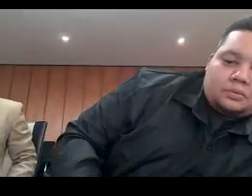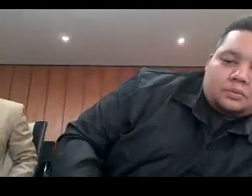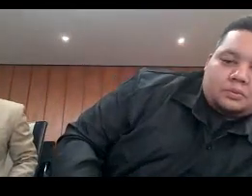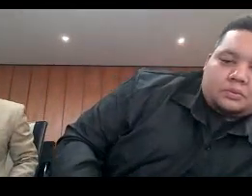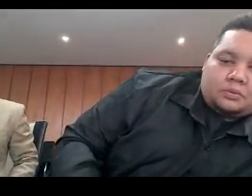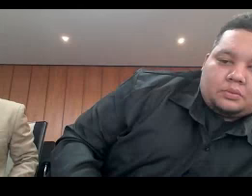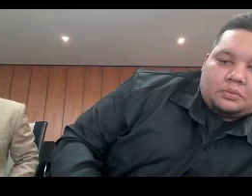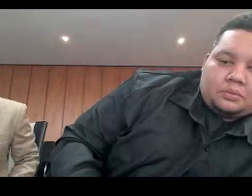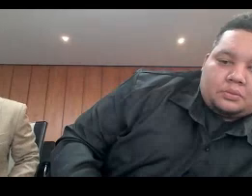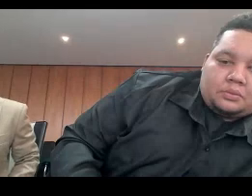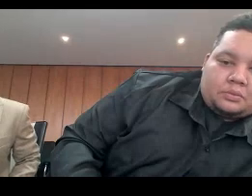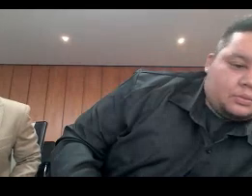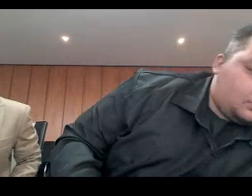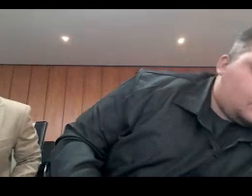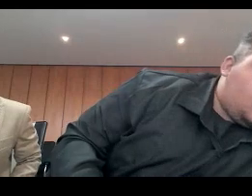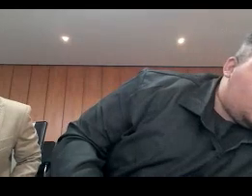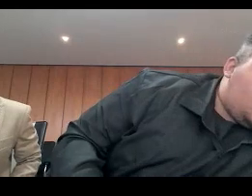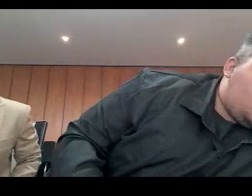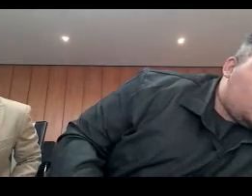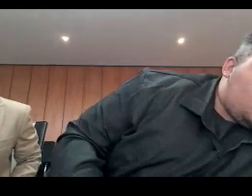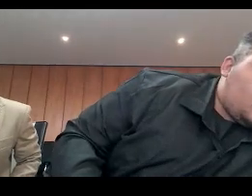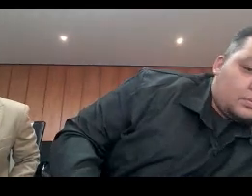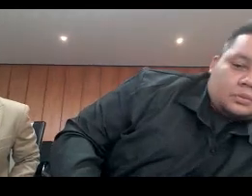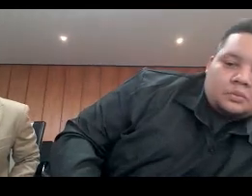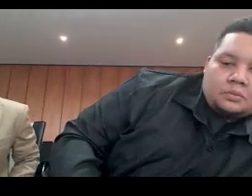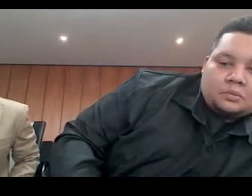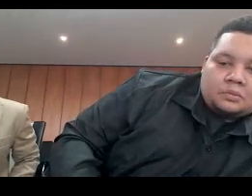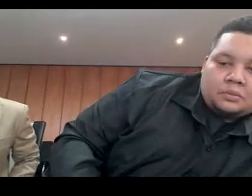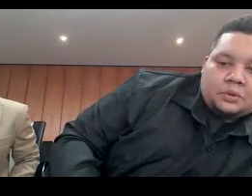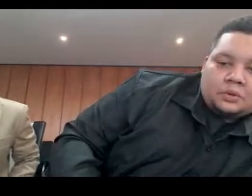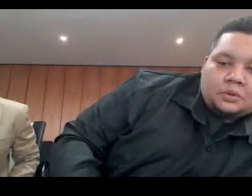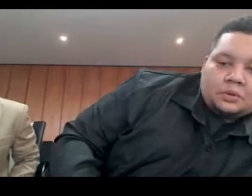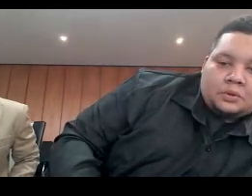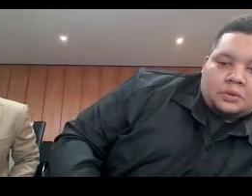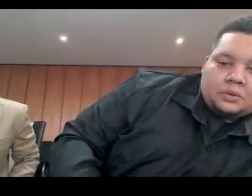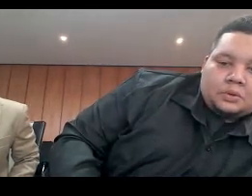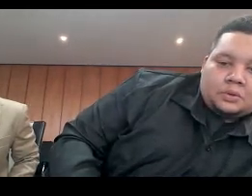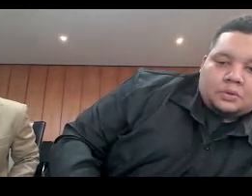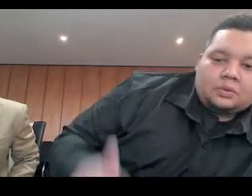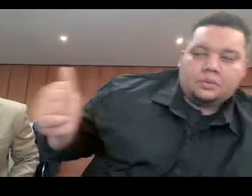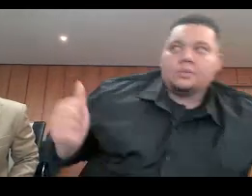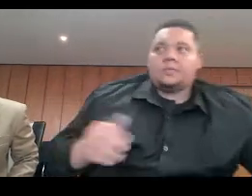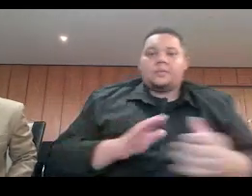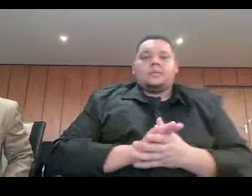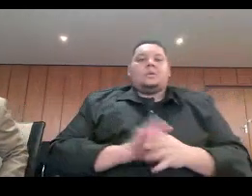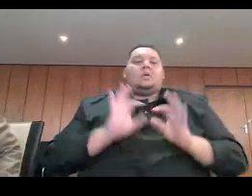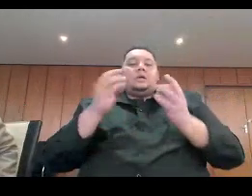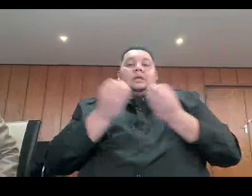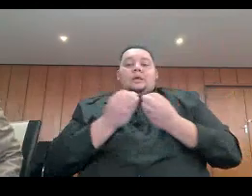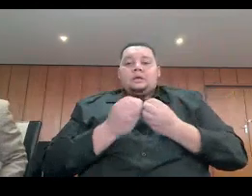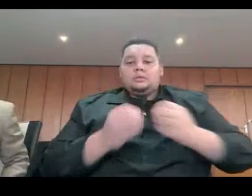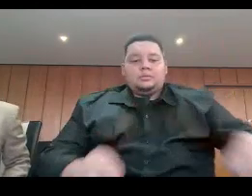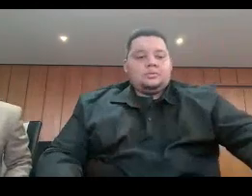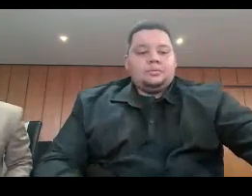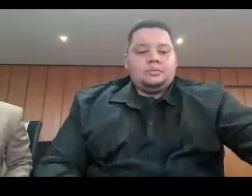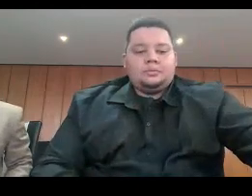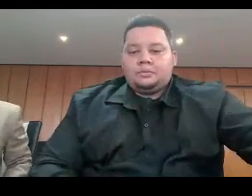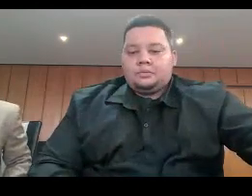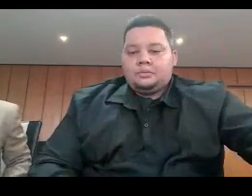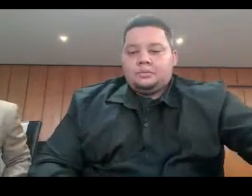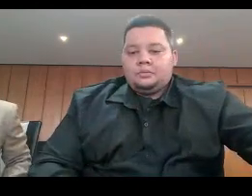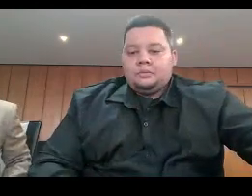experience, my parents are both deaf. So having to accompany them to doctor's appointments and that kind of thing kind of made me thinking, surely disability is